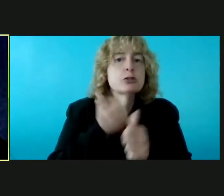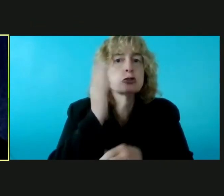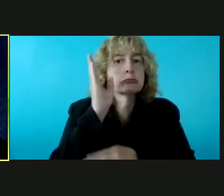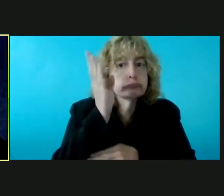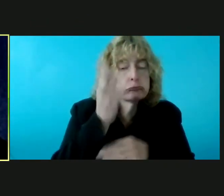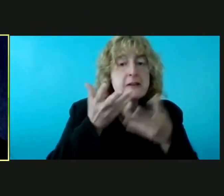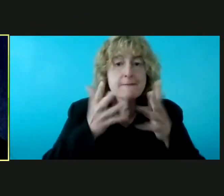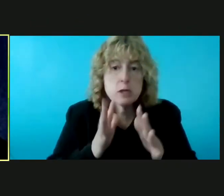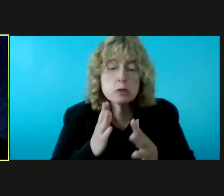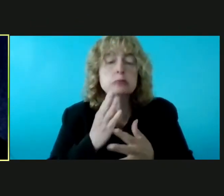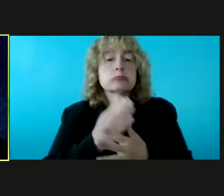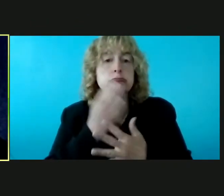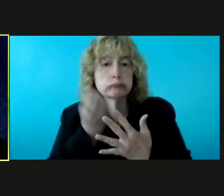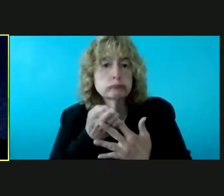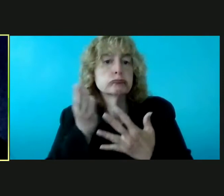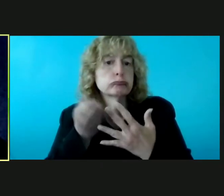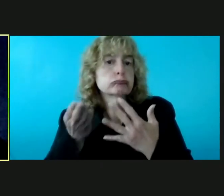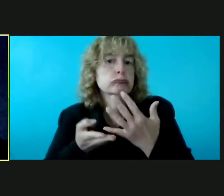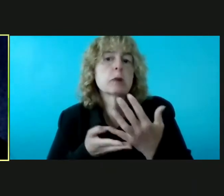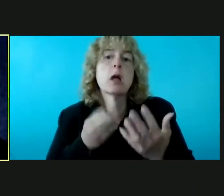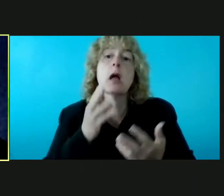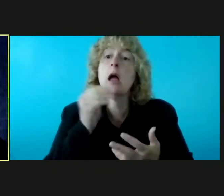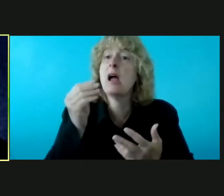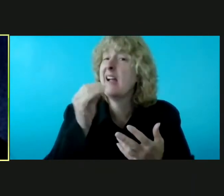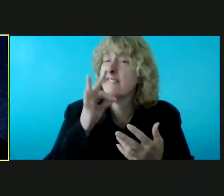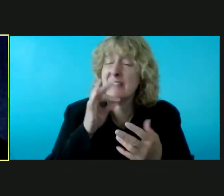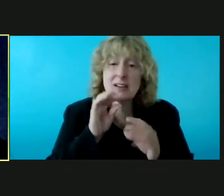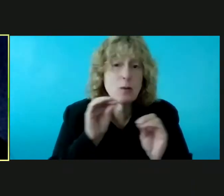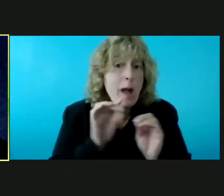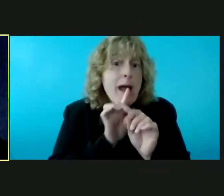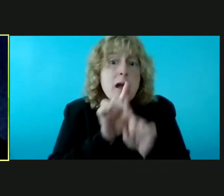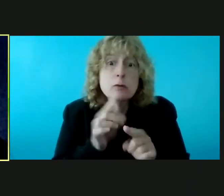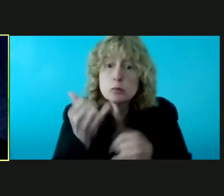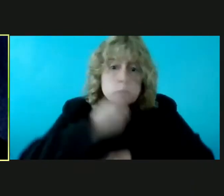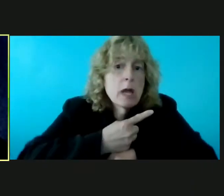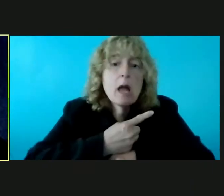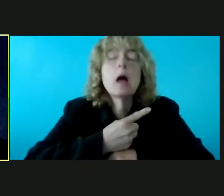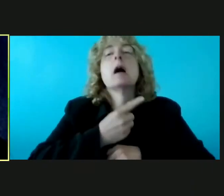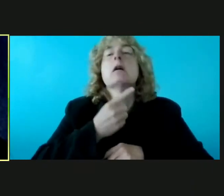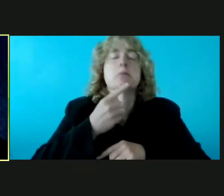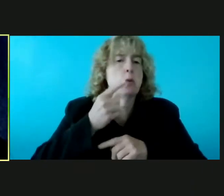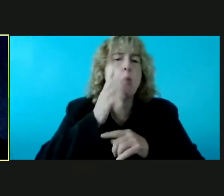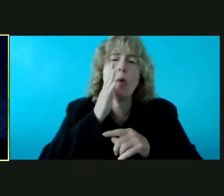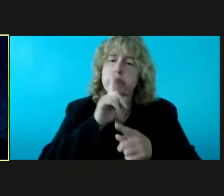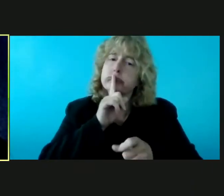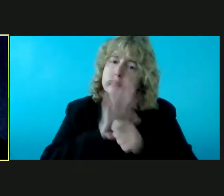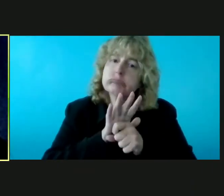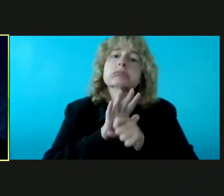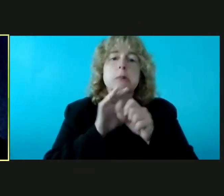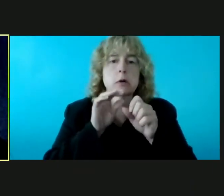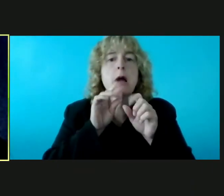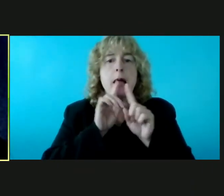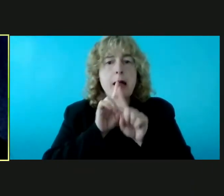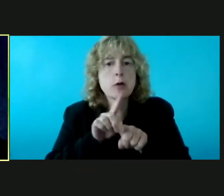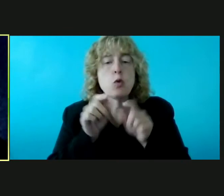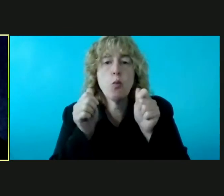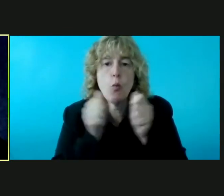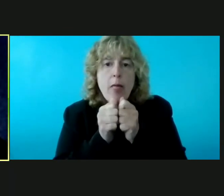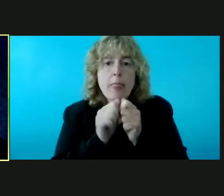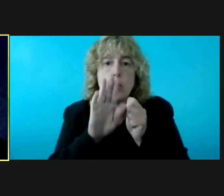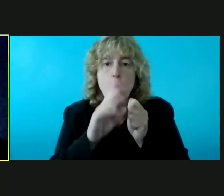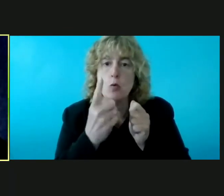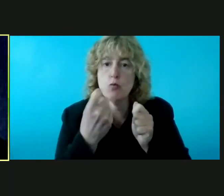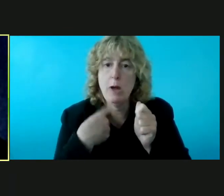you the answers by early next week. And all questions asked today will be posted with their answers